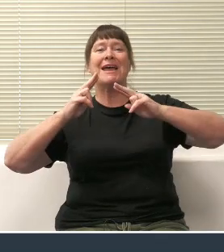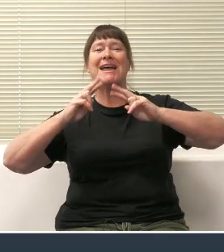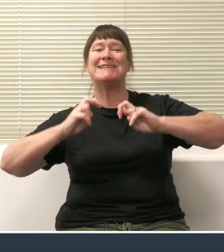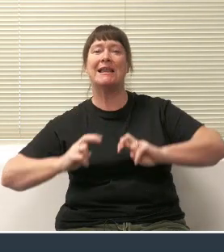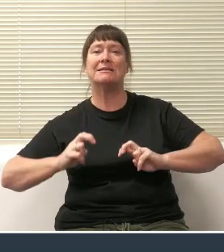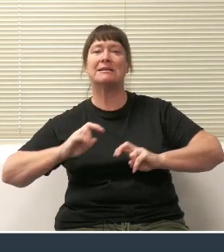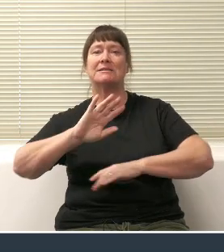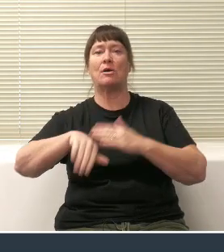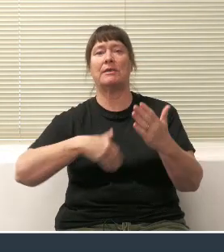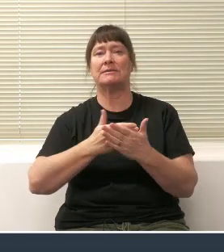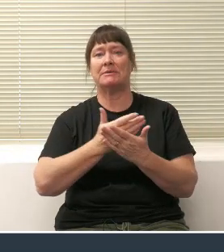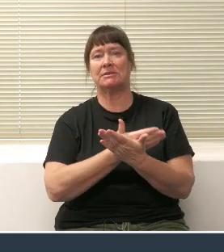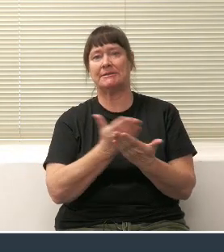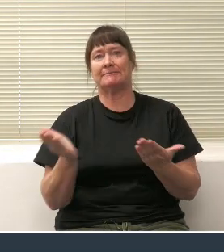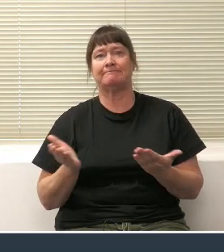submissions.